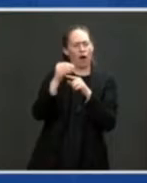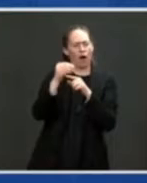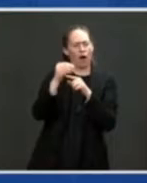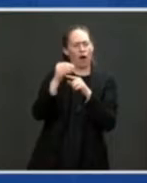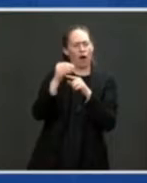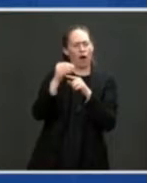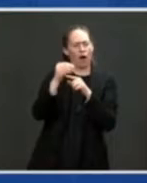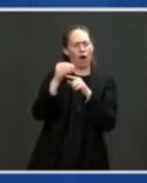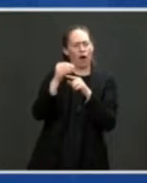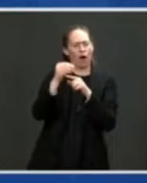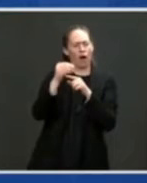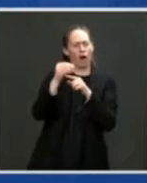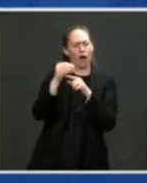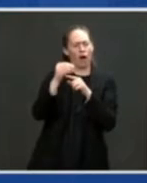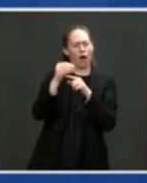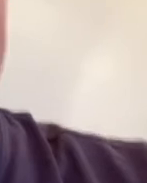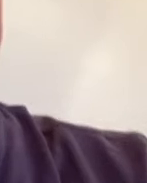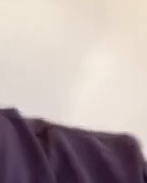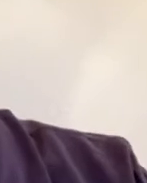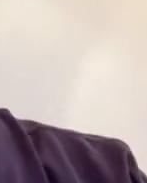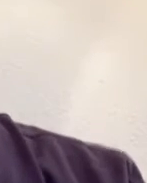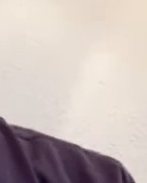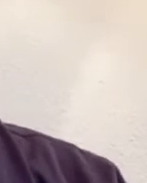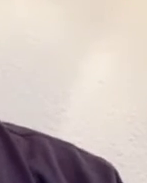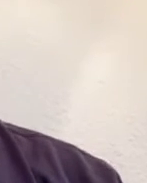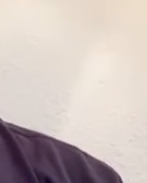I showed that clip for two reasons.